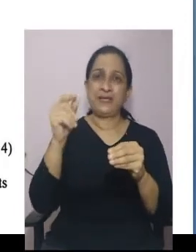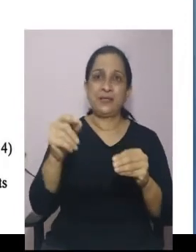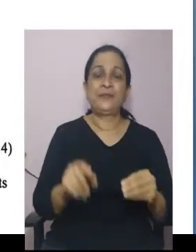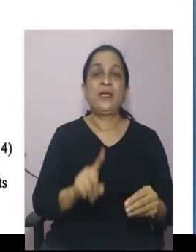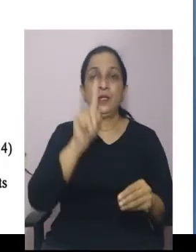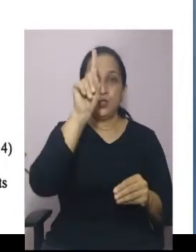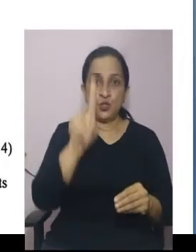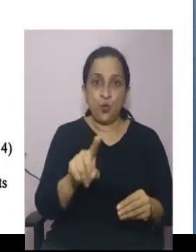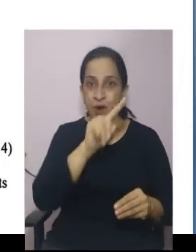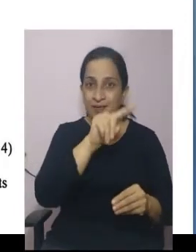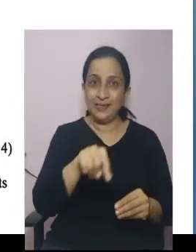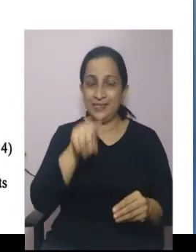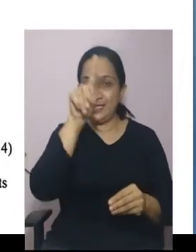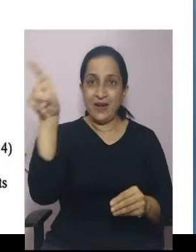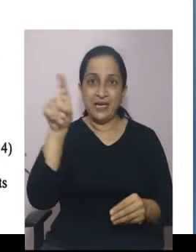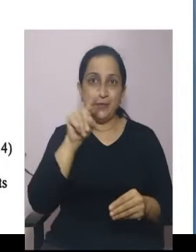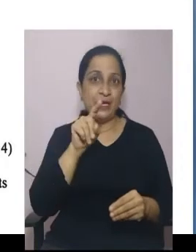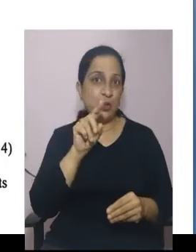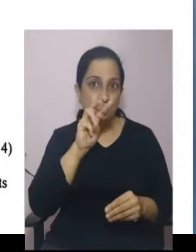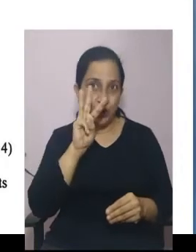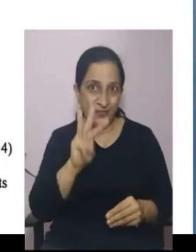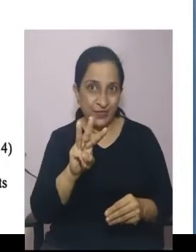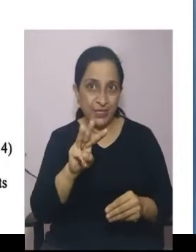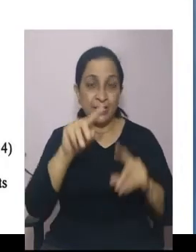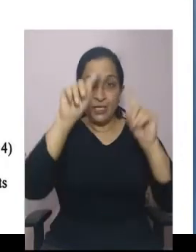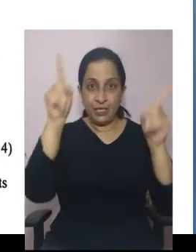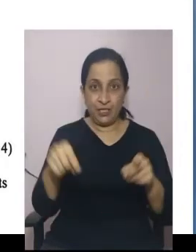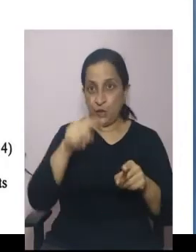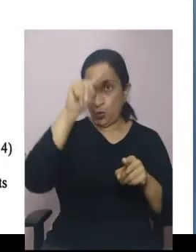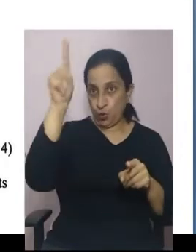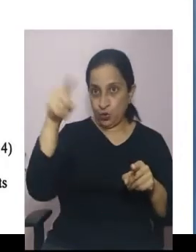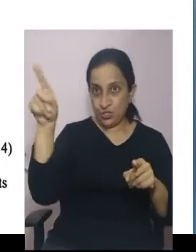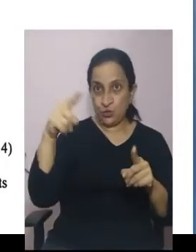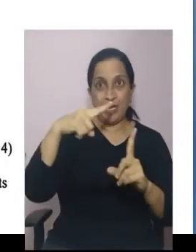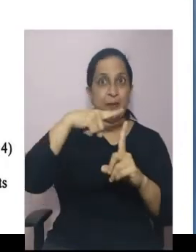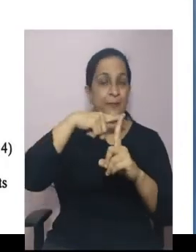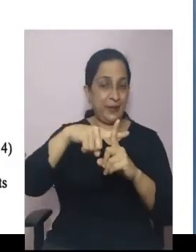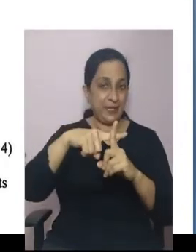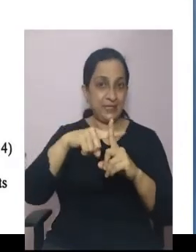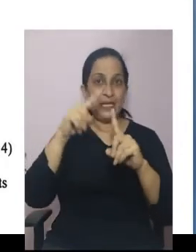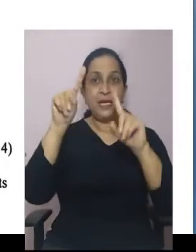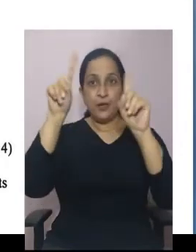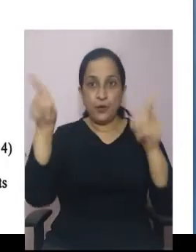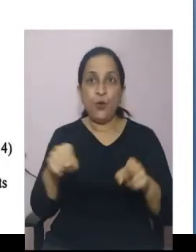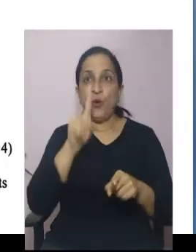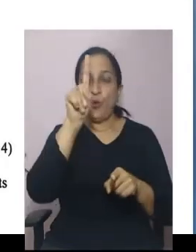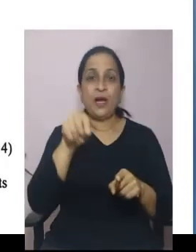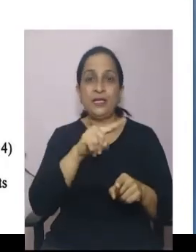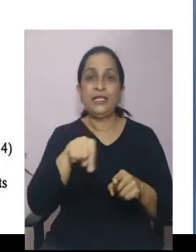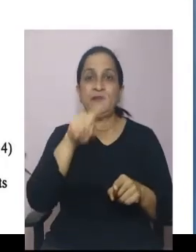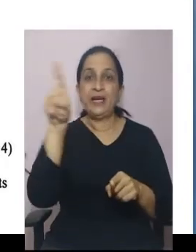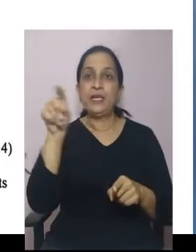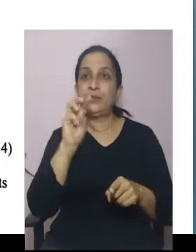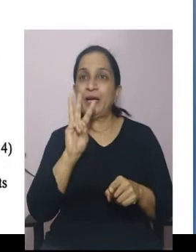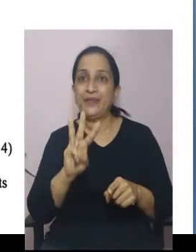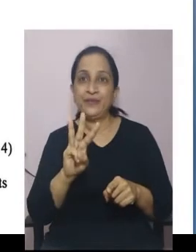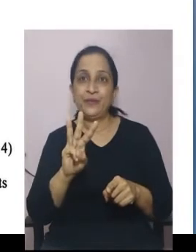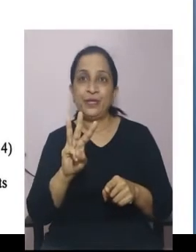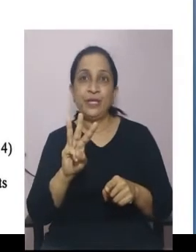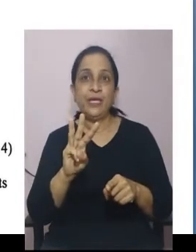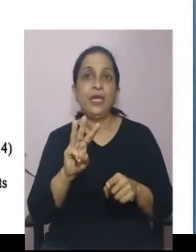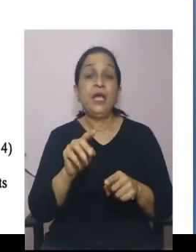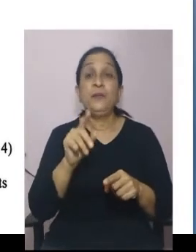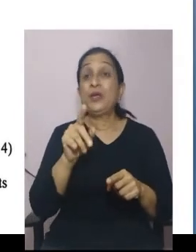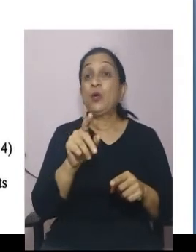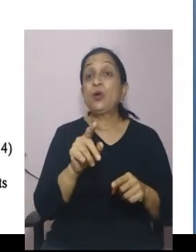Cot 60 is nothing but tan 30 actually. Okay, so either you remember cot 60 or convert it into tan 30. So this also